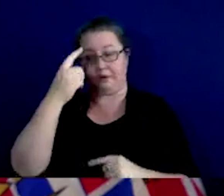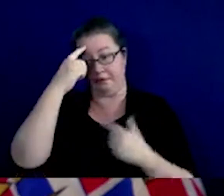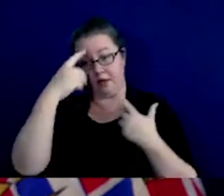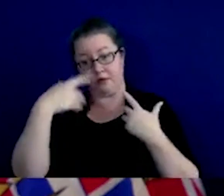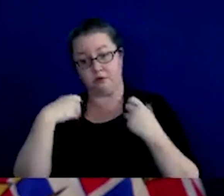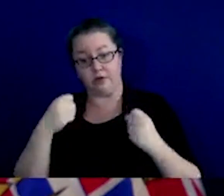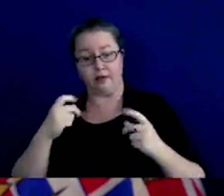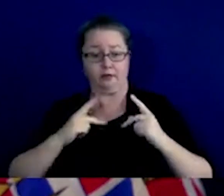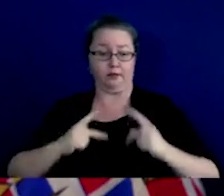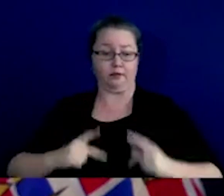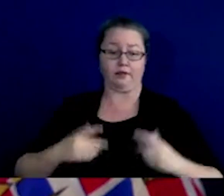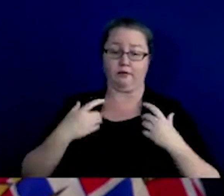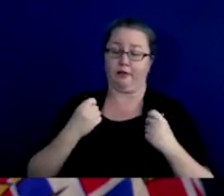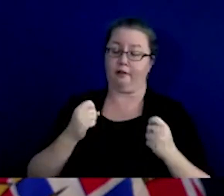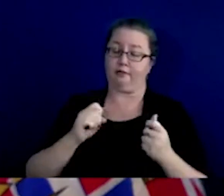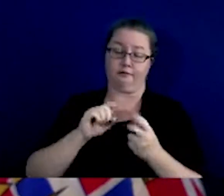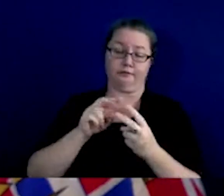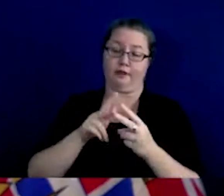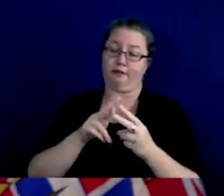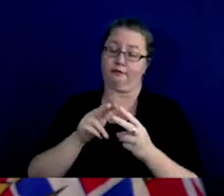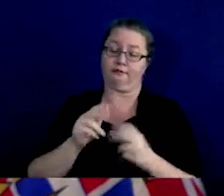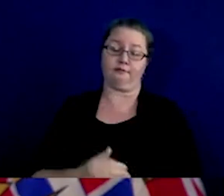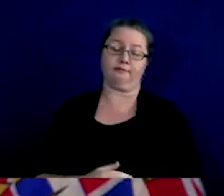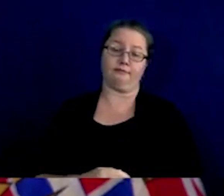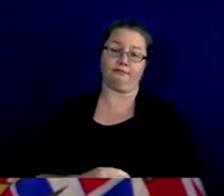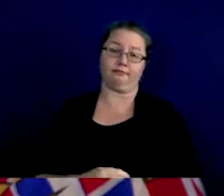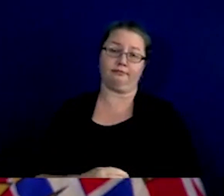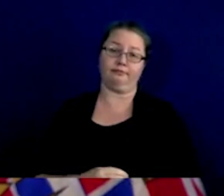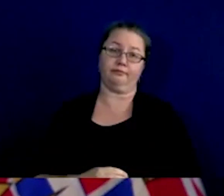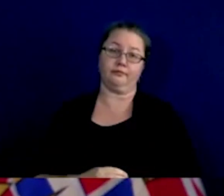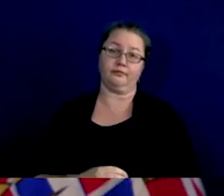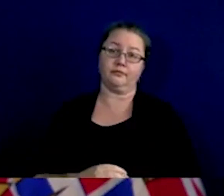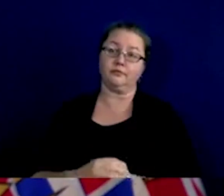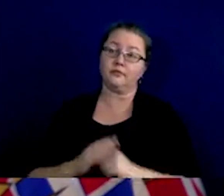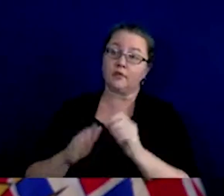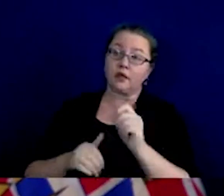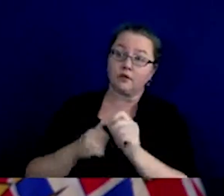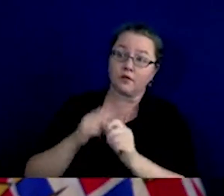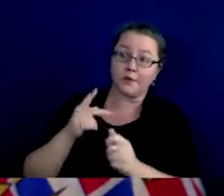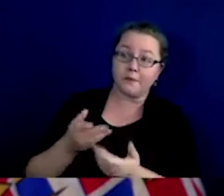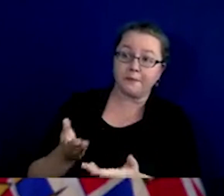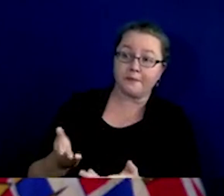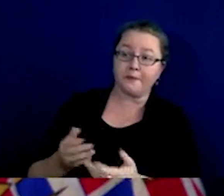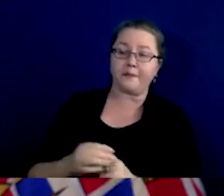I know you've said previously BC isn't looking at this, but are you now looking at